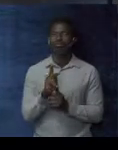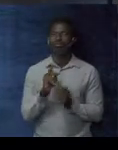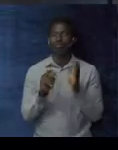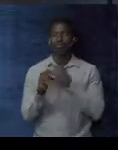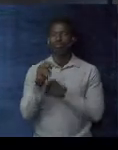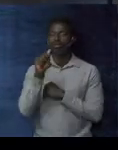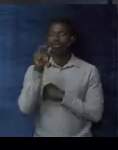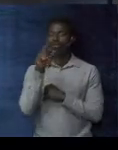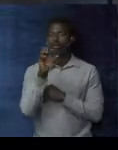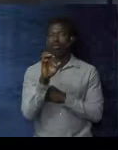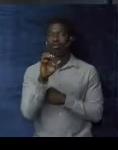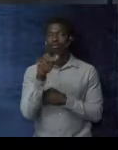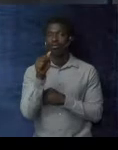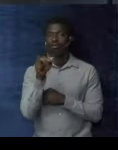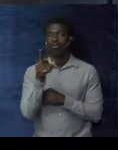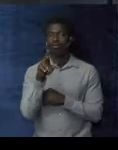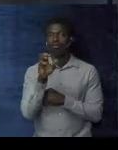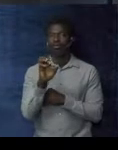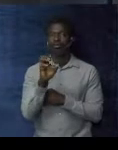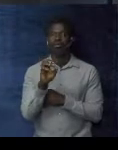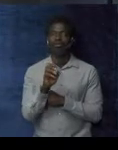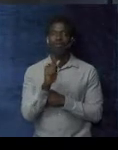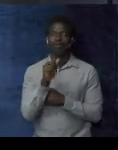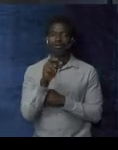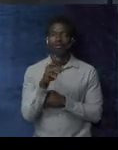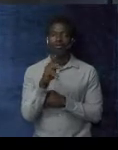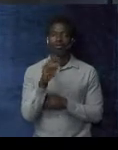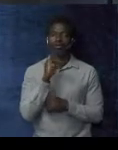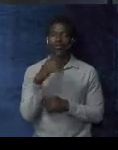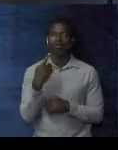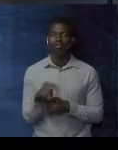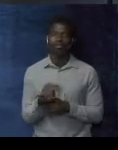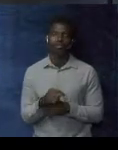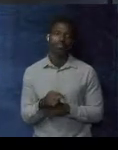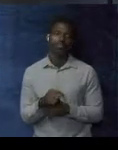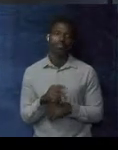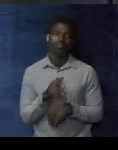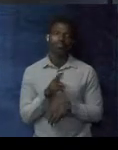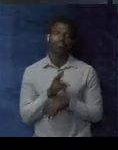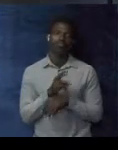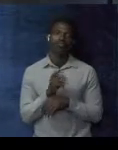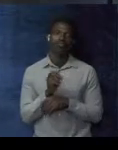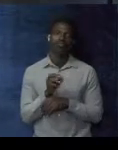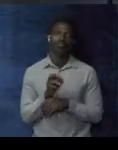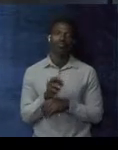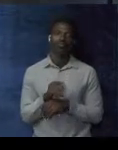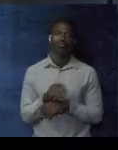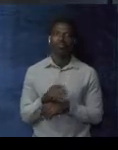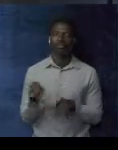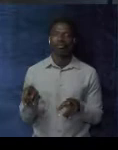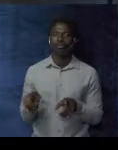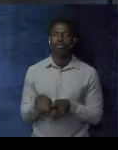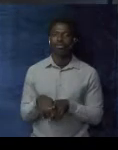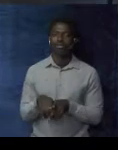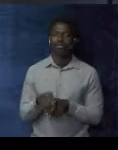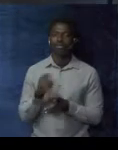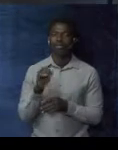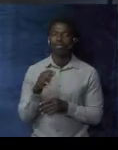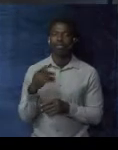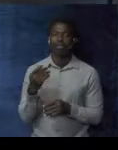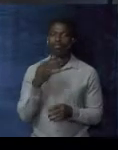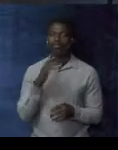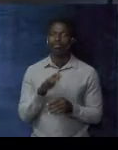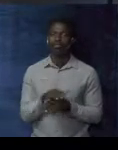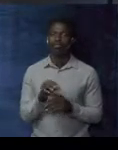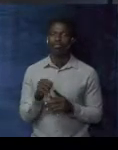it is the arc, ARC. I've told you that ARK is a wooden, construction like an Ark of